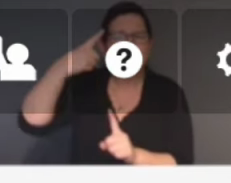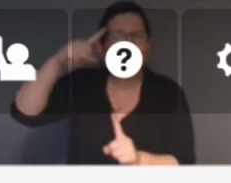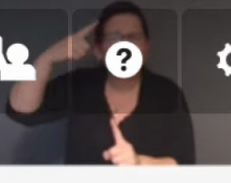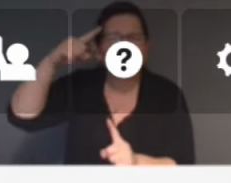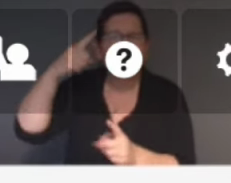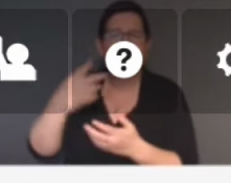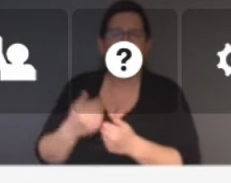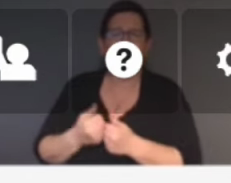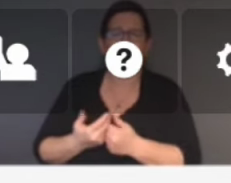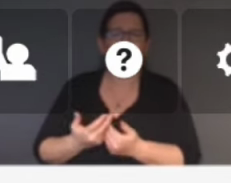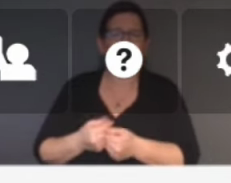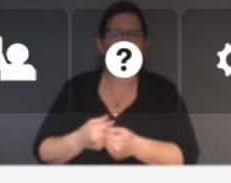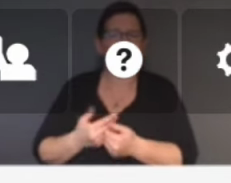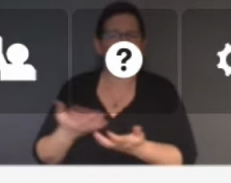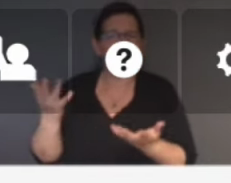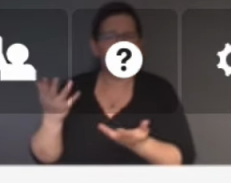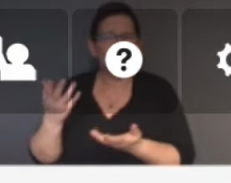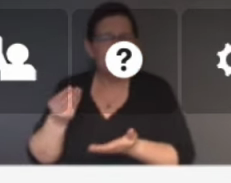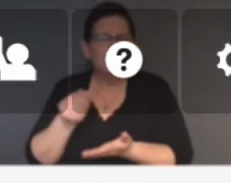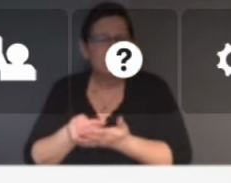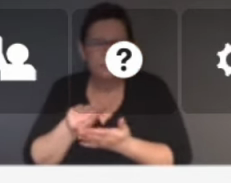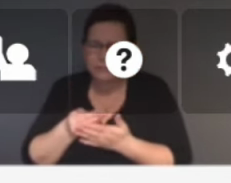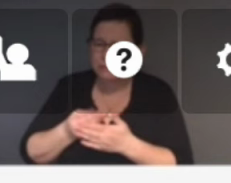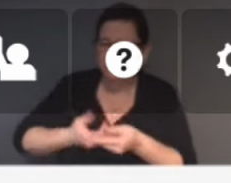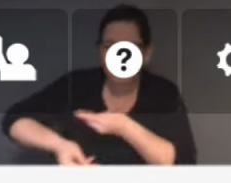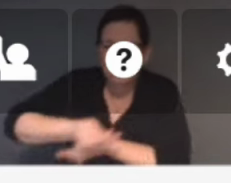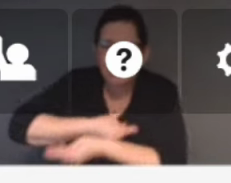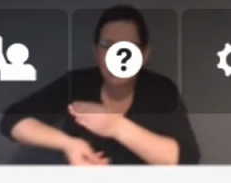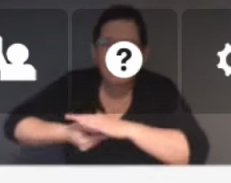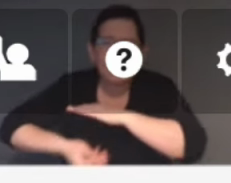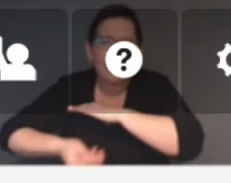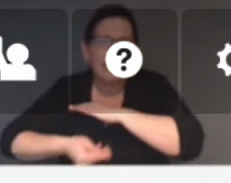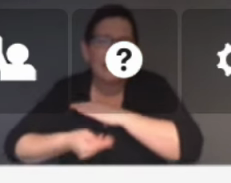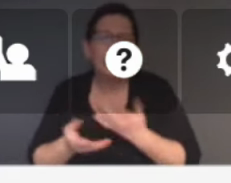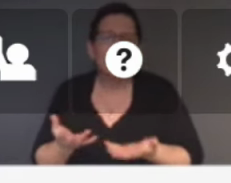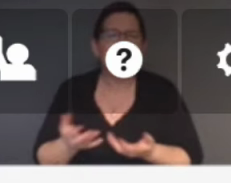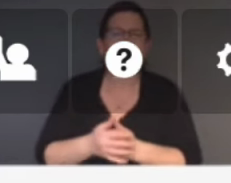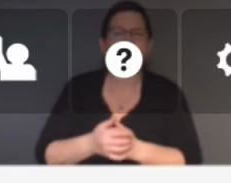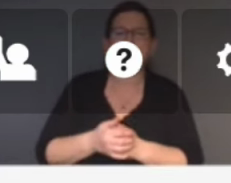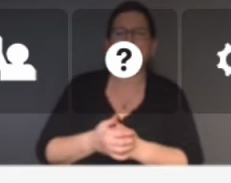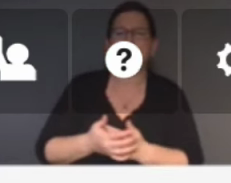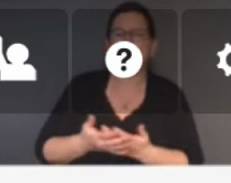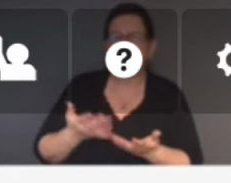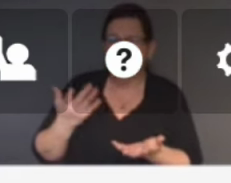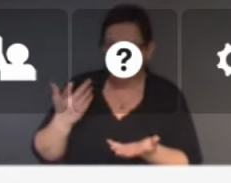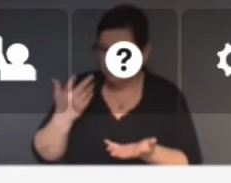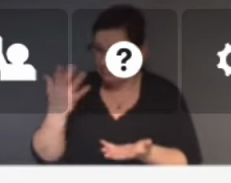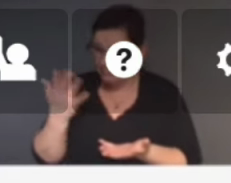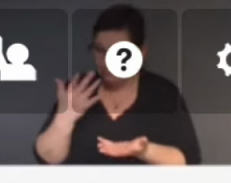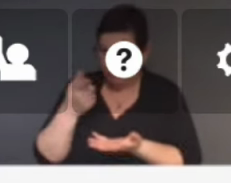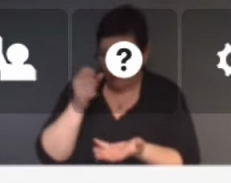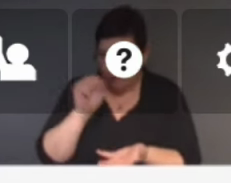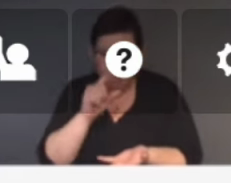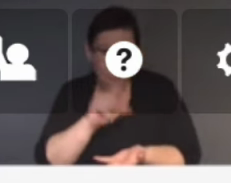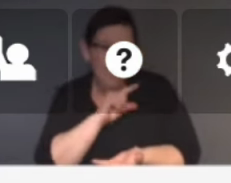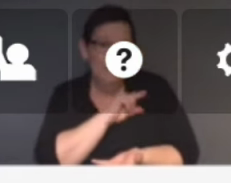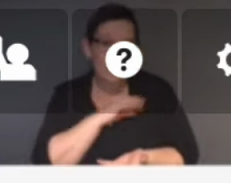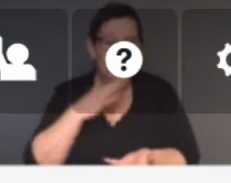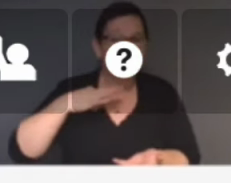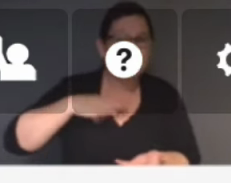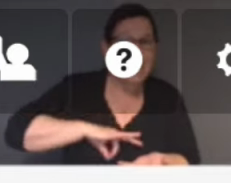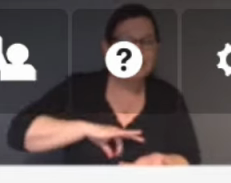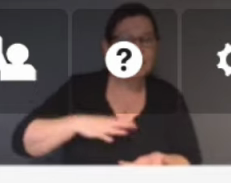and credits you may be eligible for, including the Canada Child Benefits, the different ways to do your